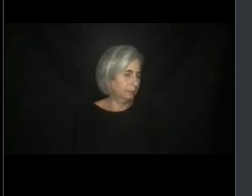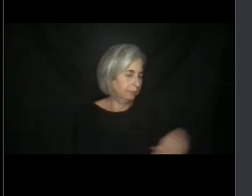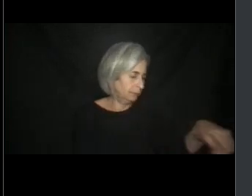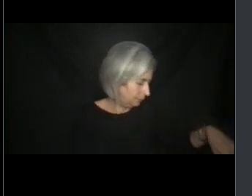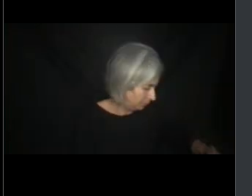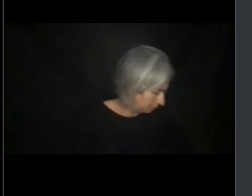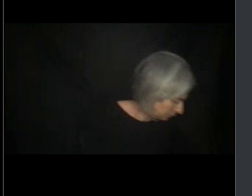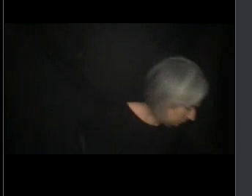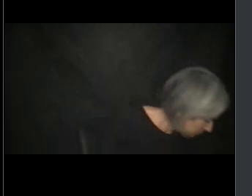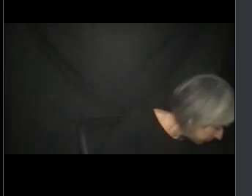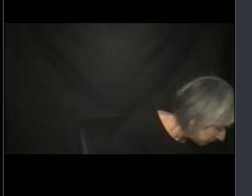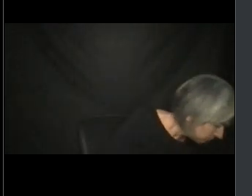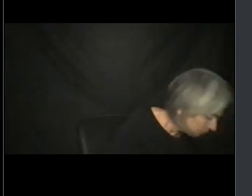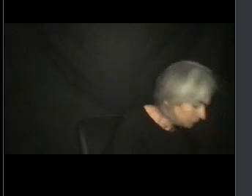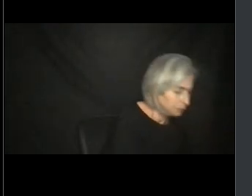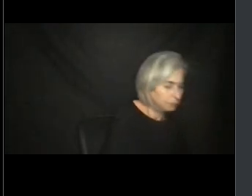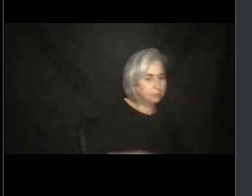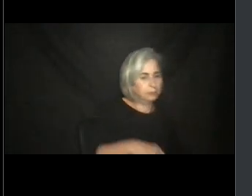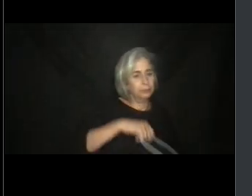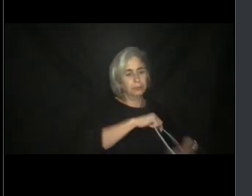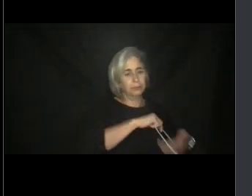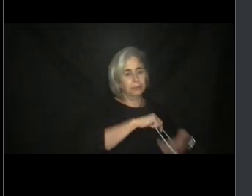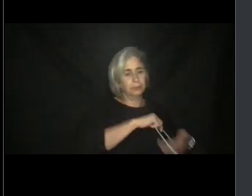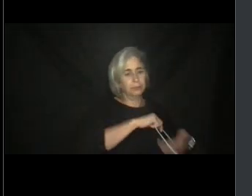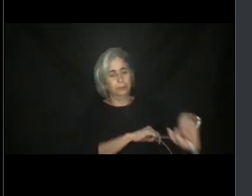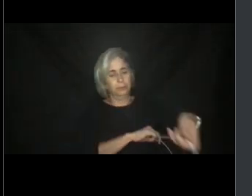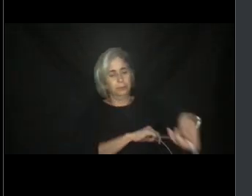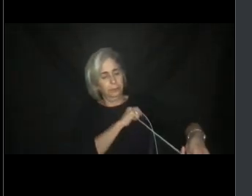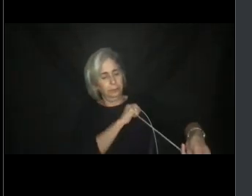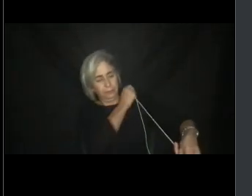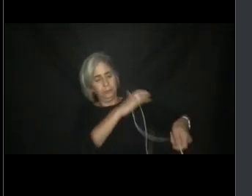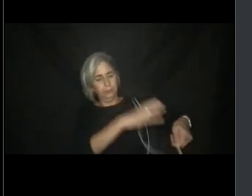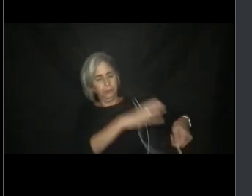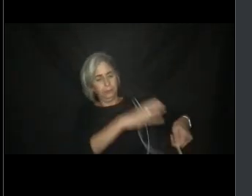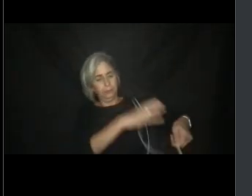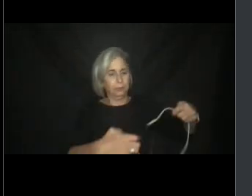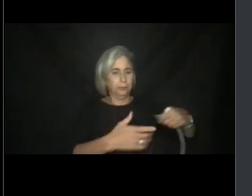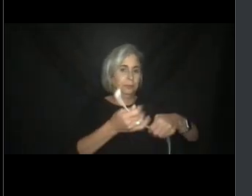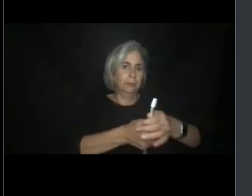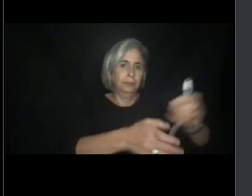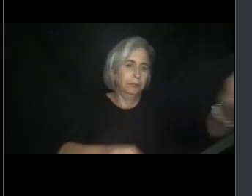Hi, everybody. I have my remarks to make.